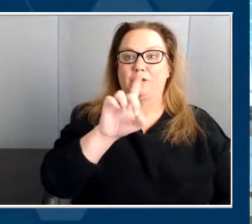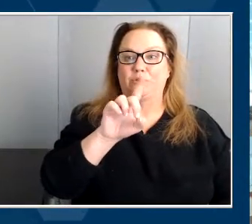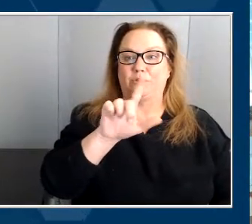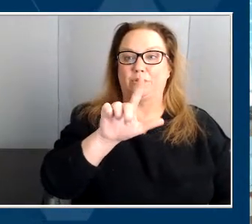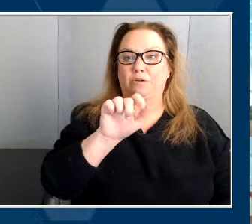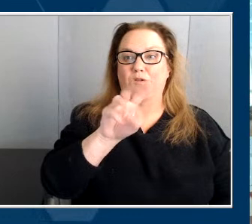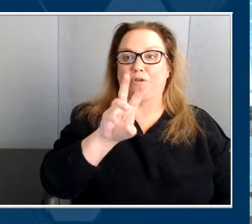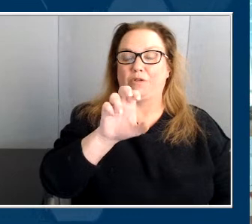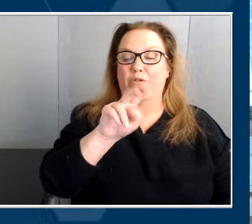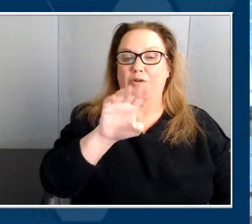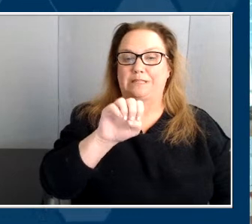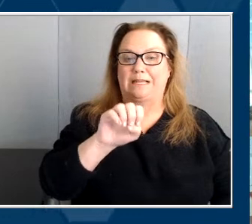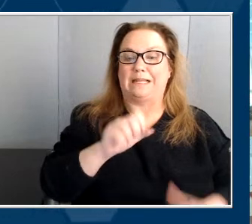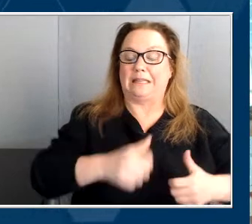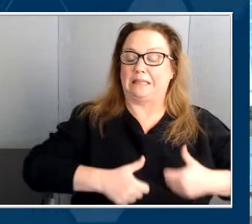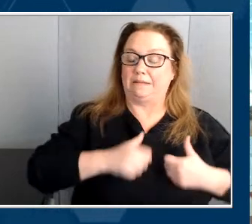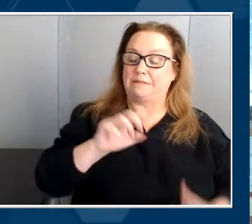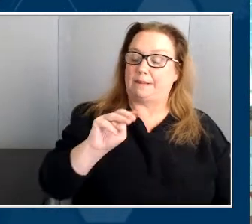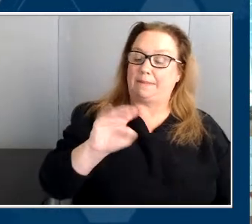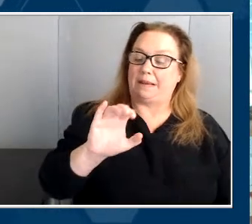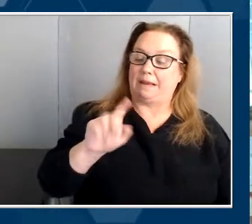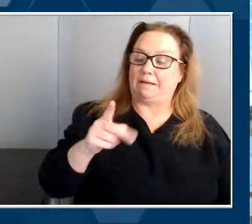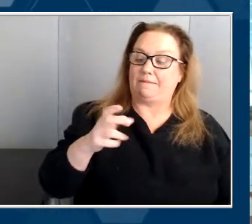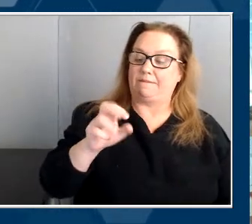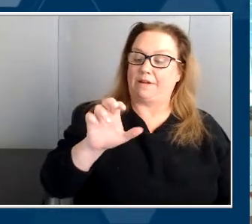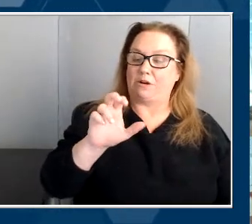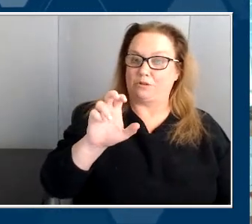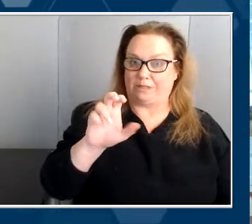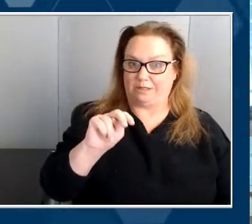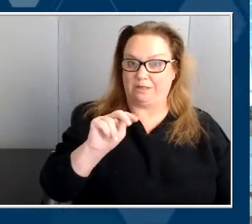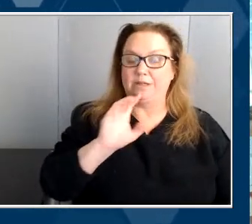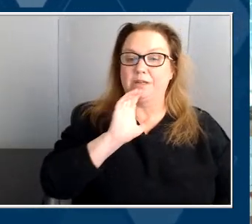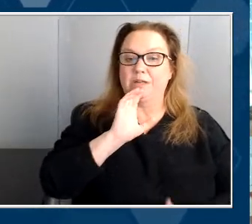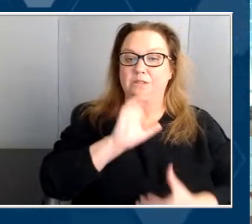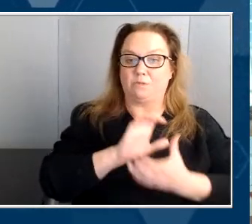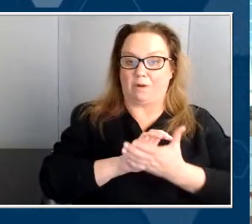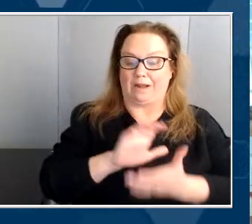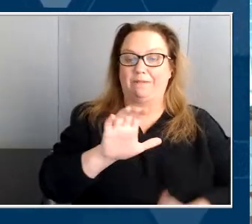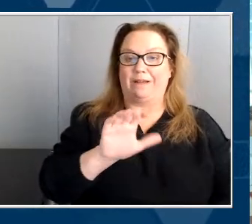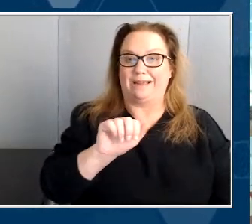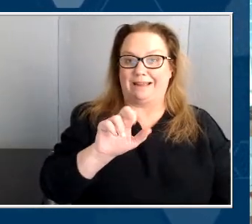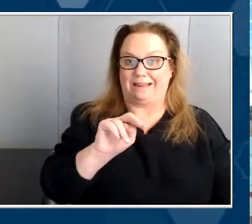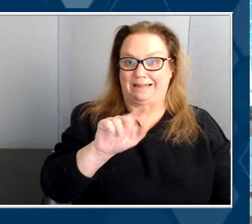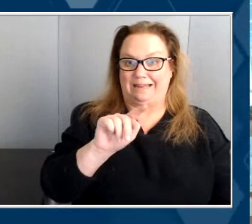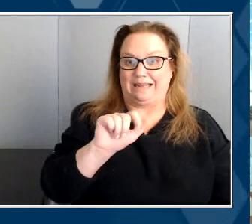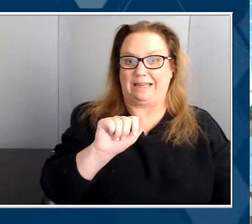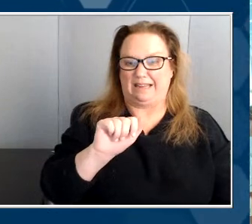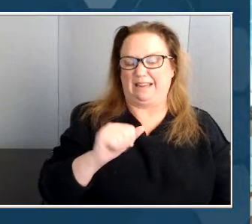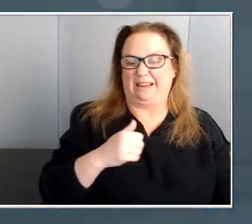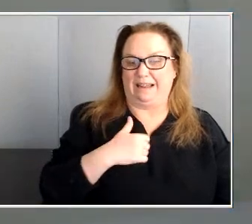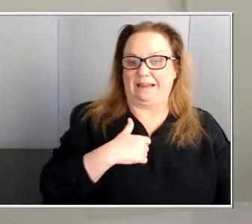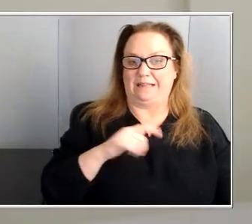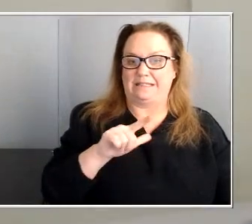Kansas with his wife Anita and with his LVAD, which he got about 5 months ago.